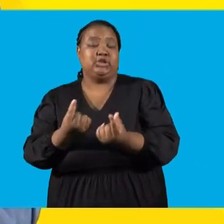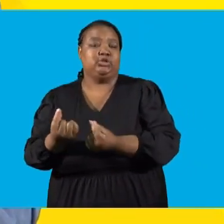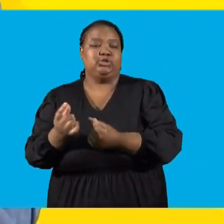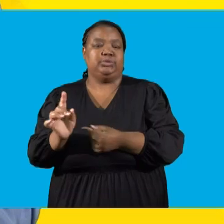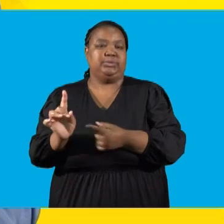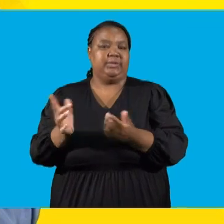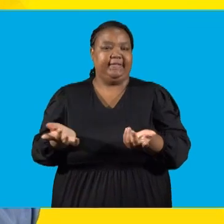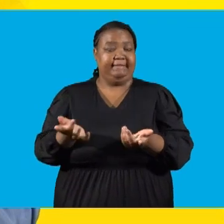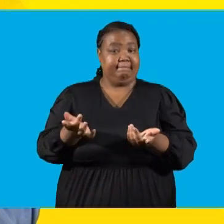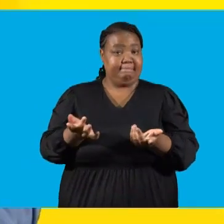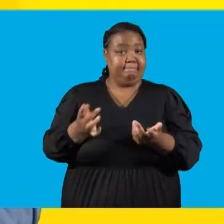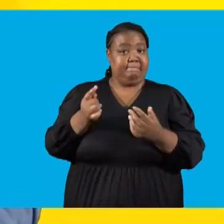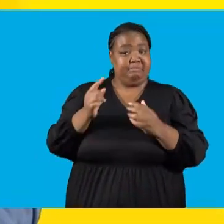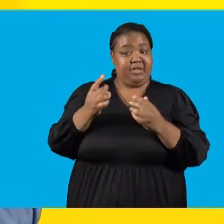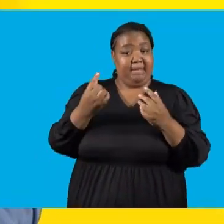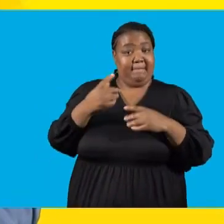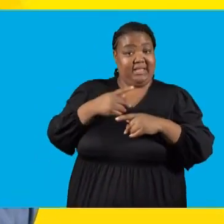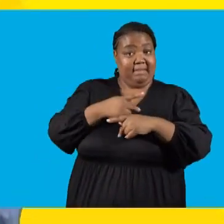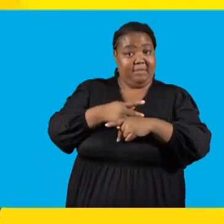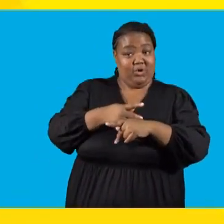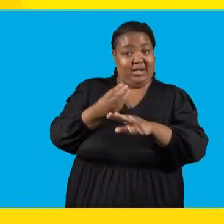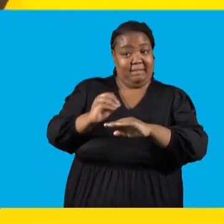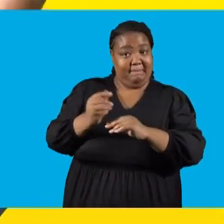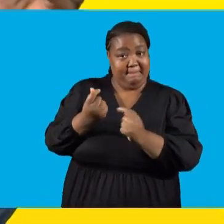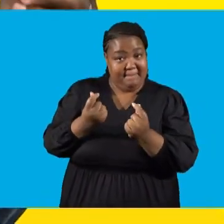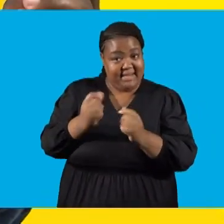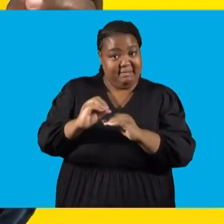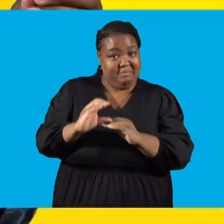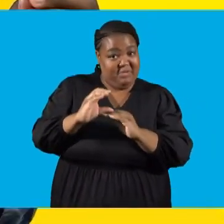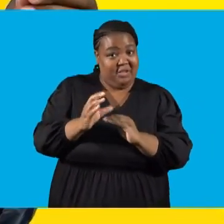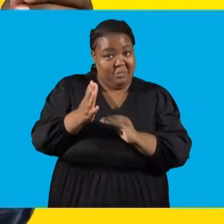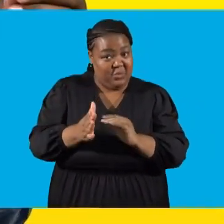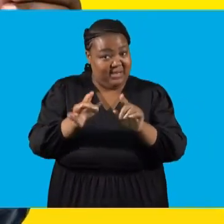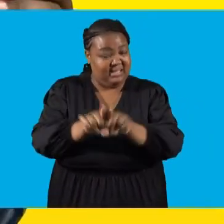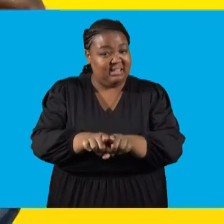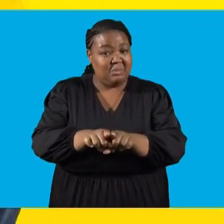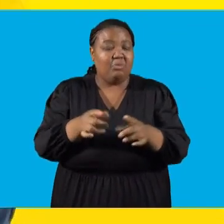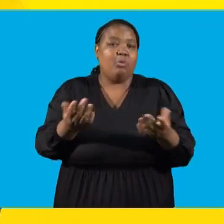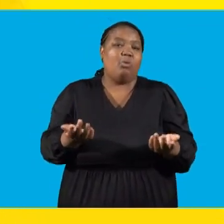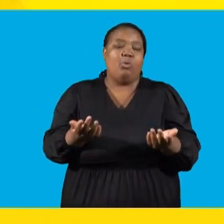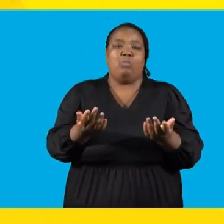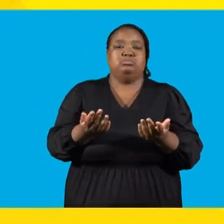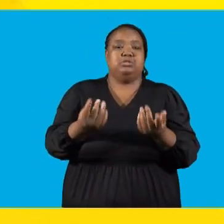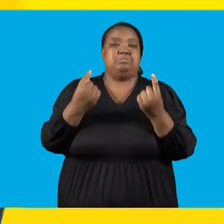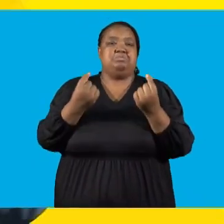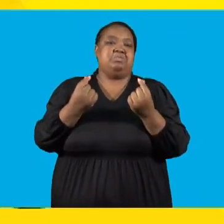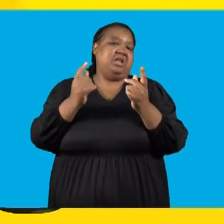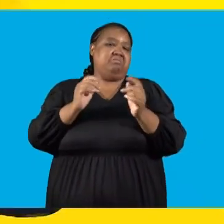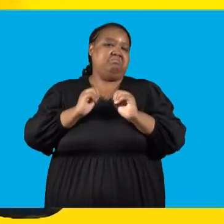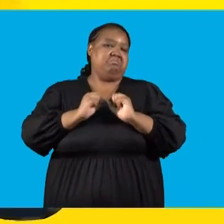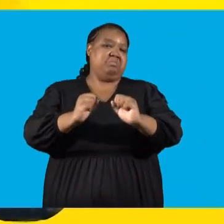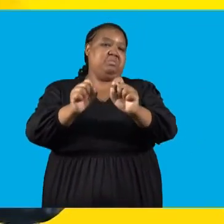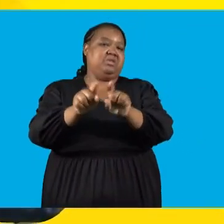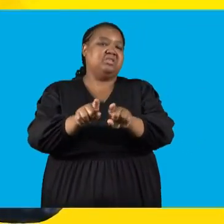taken by the other competitors. Are they going to increase their price as well, or are they going to keep